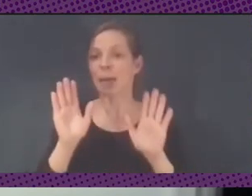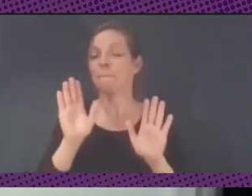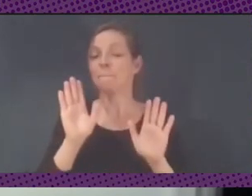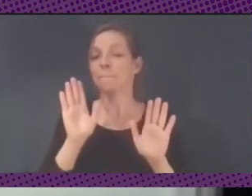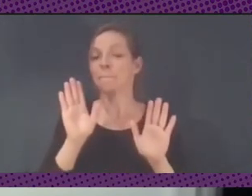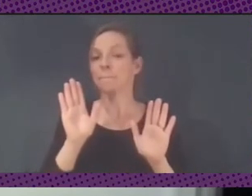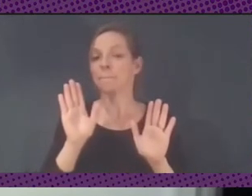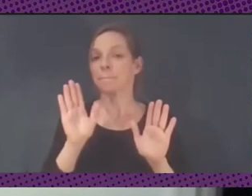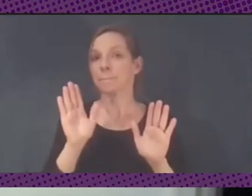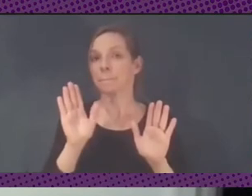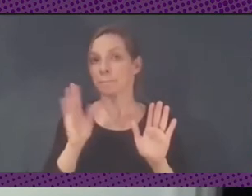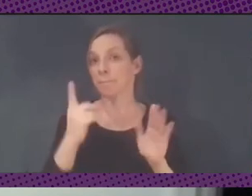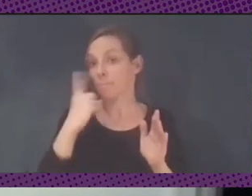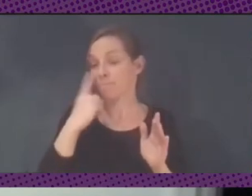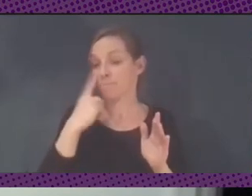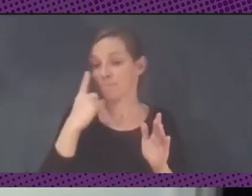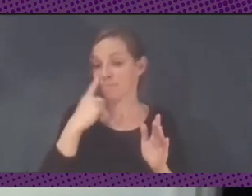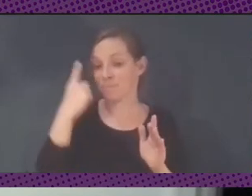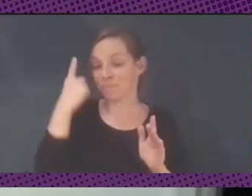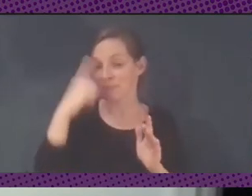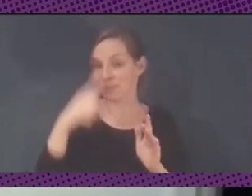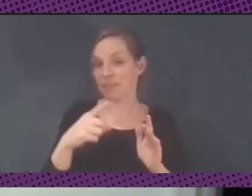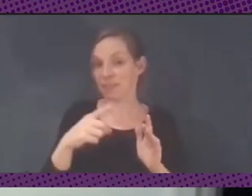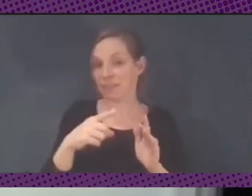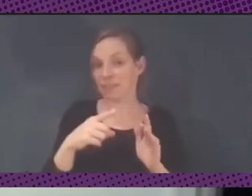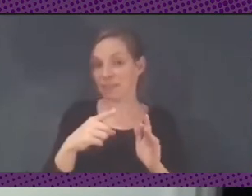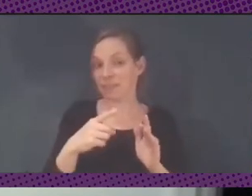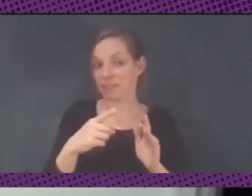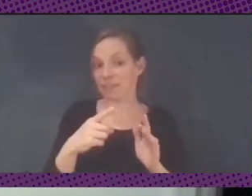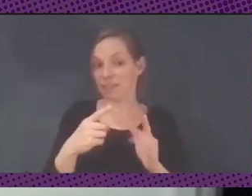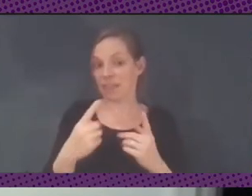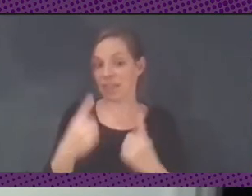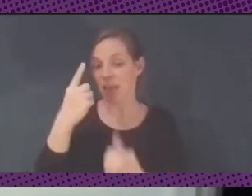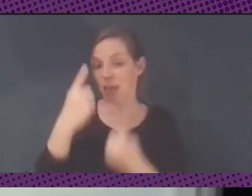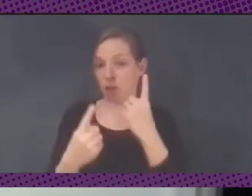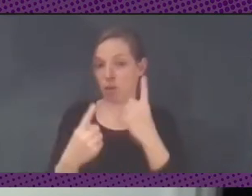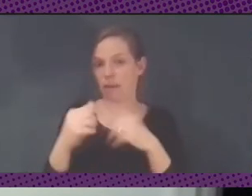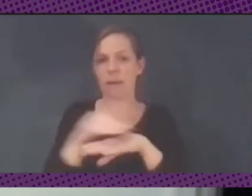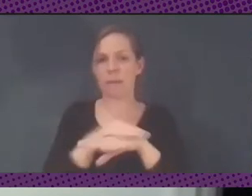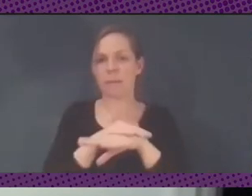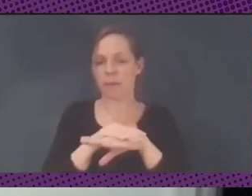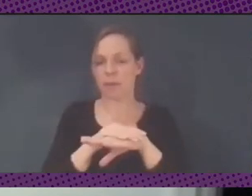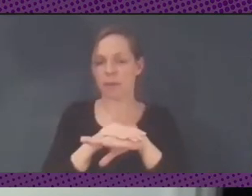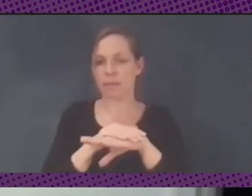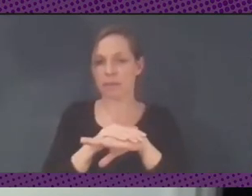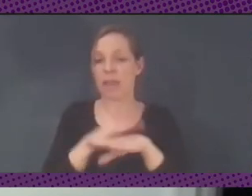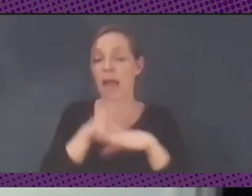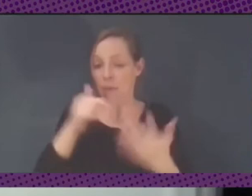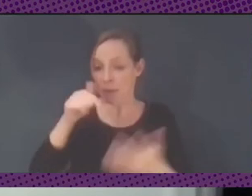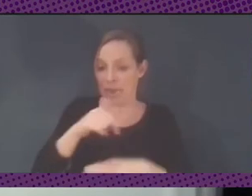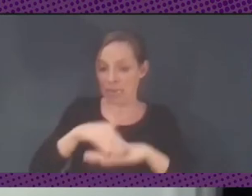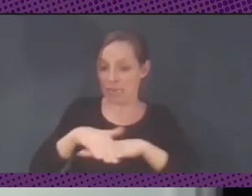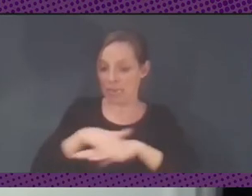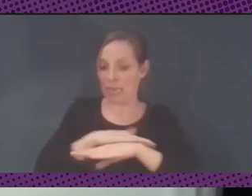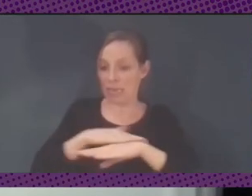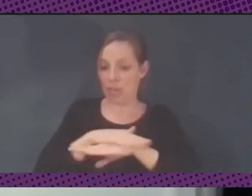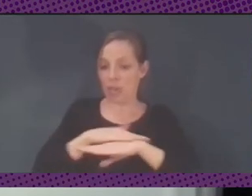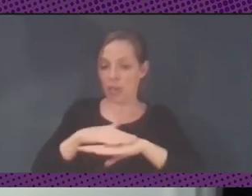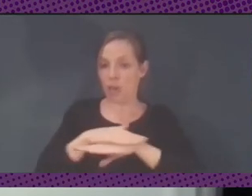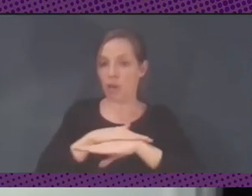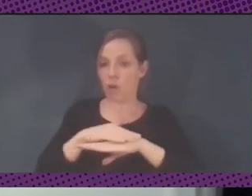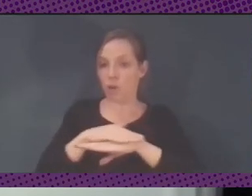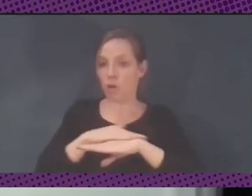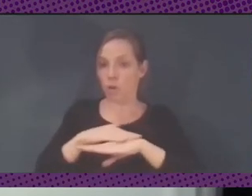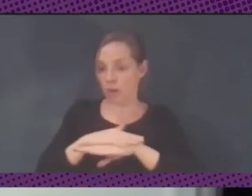government that now is leaded by Pablo Iglesias is called it like that, sustainable development. So, which is the real